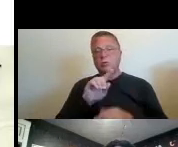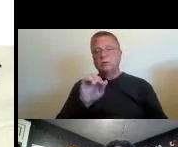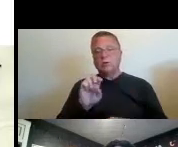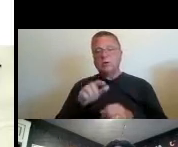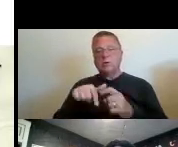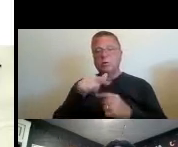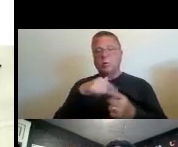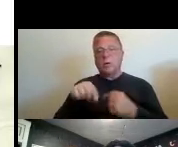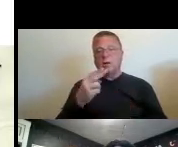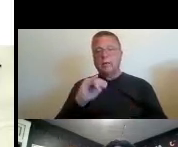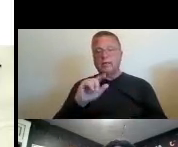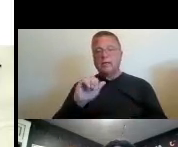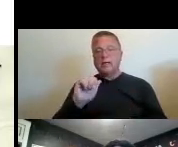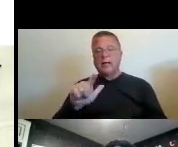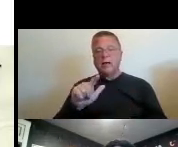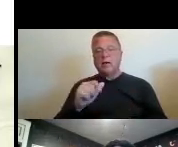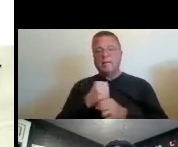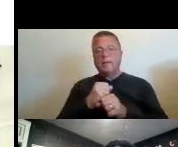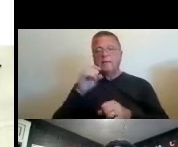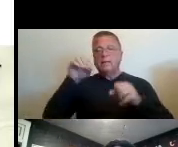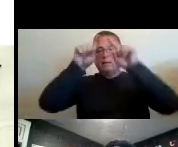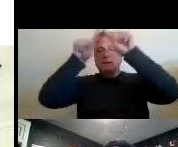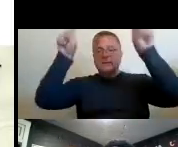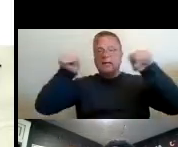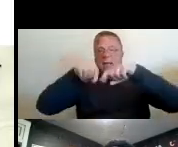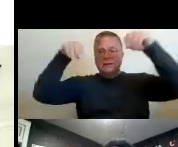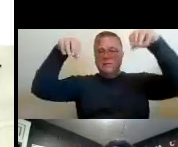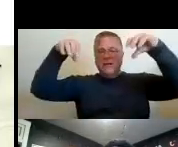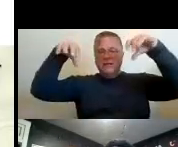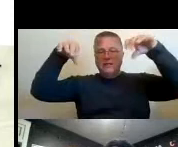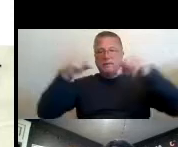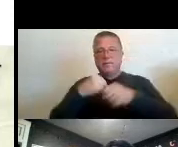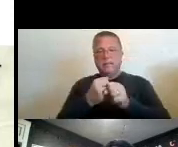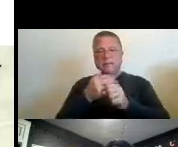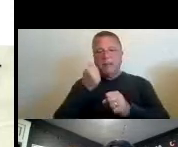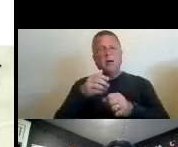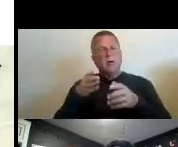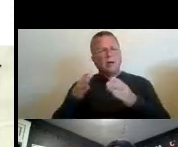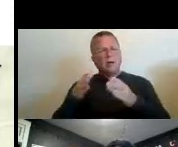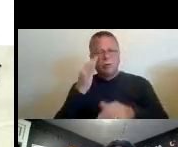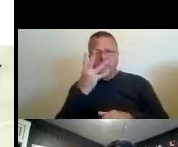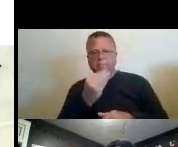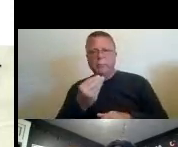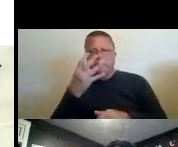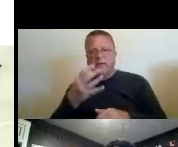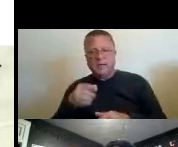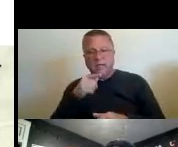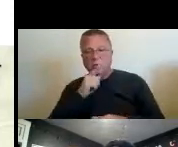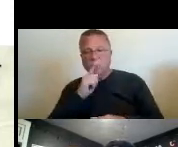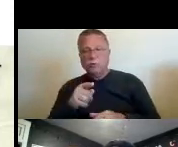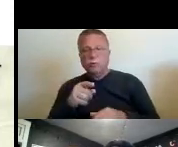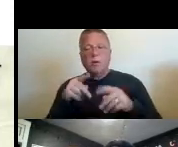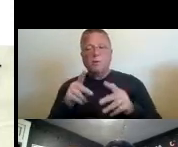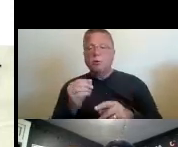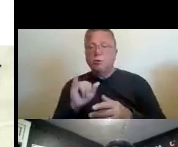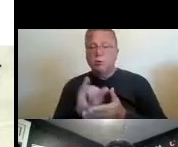school flashing signs more effective, dealing with that better. Street beautification is something that we've heard that this is an opportunity to do that. It